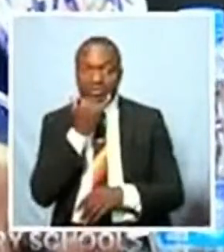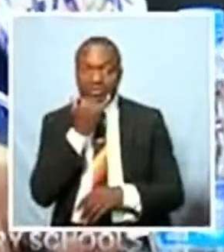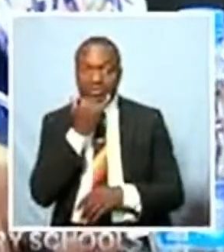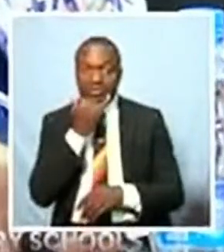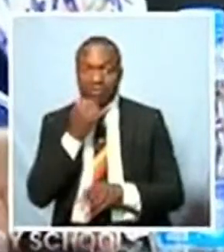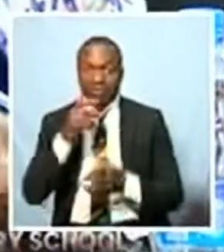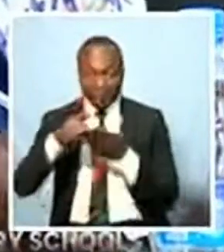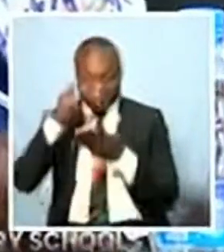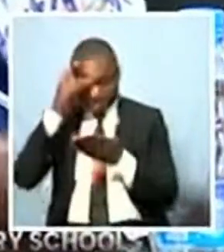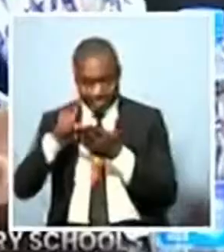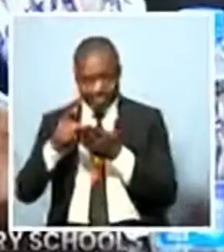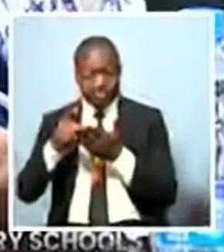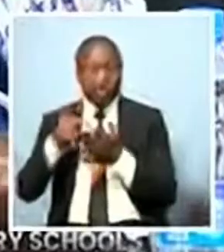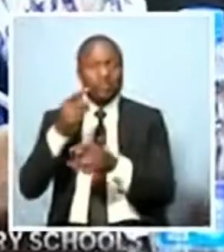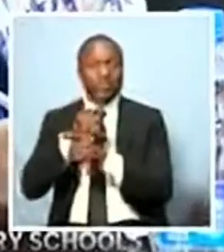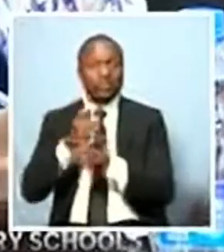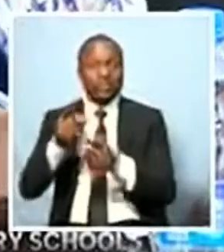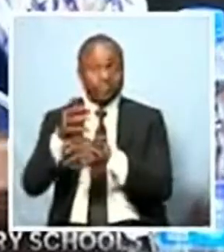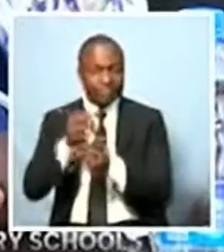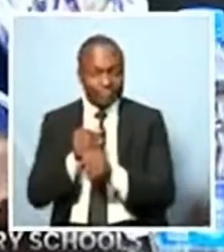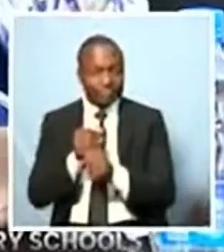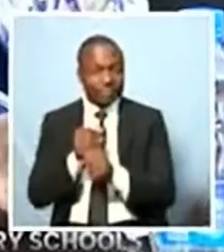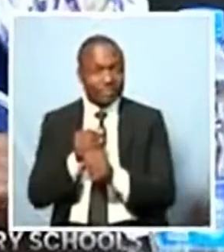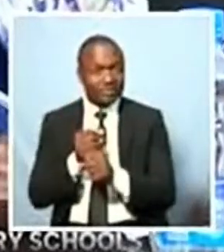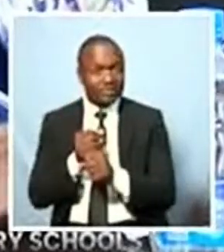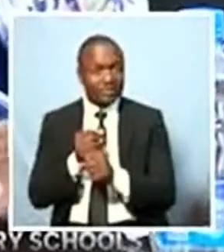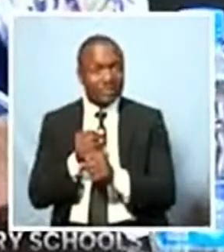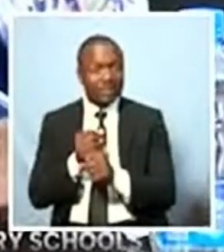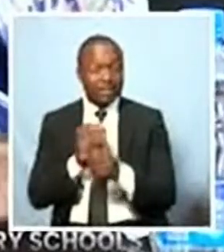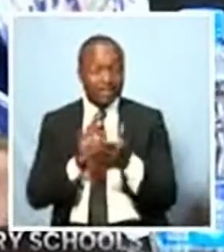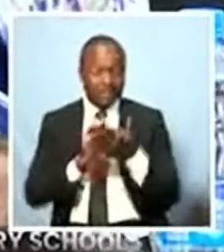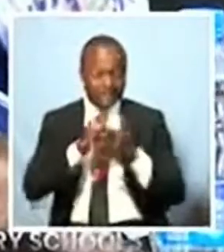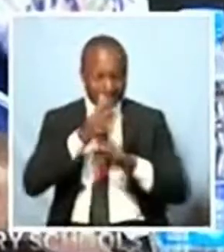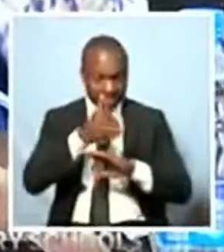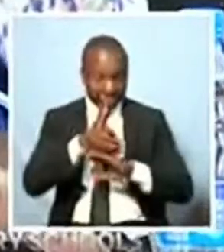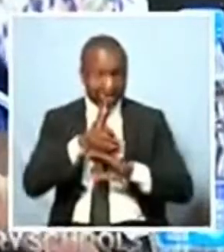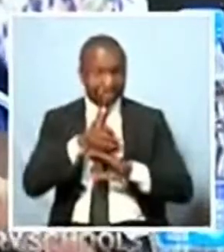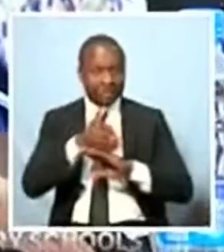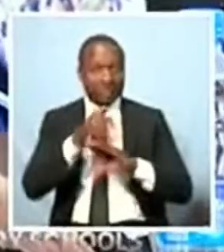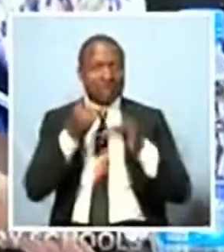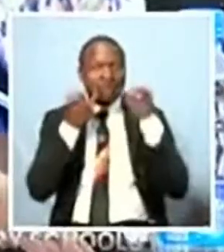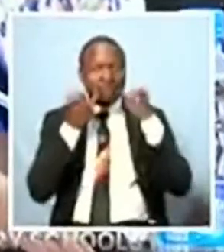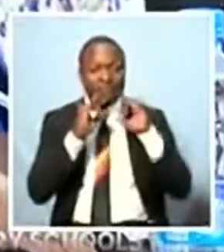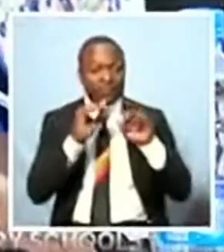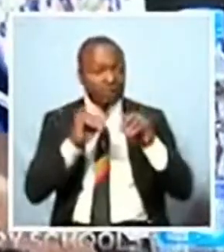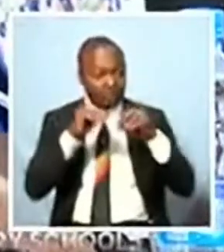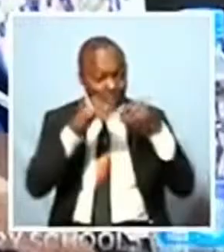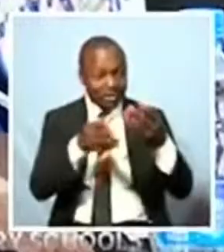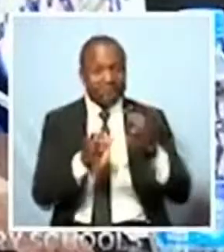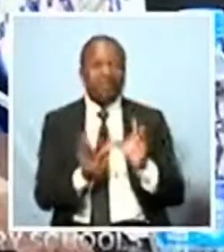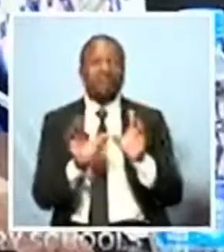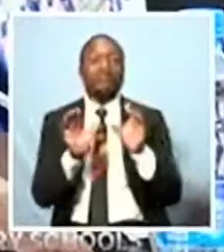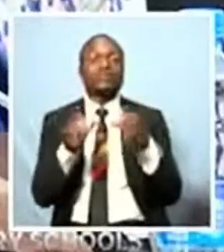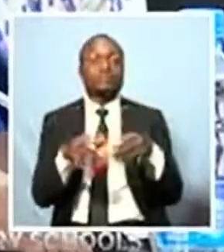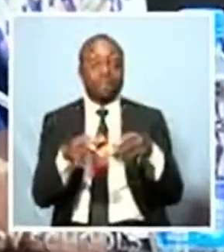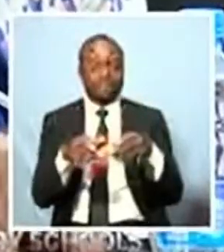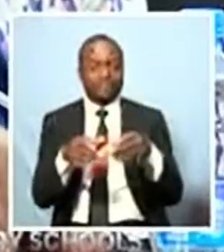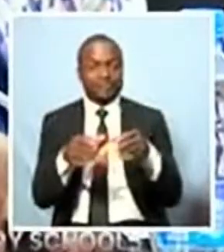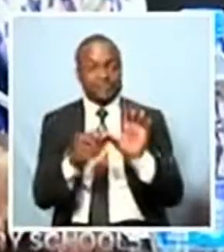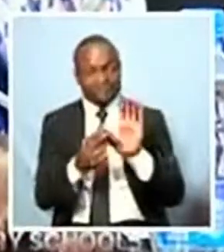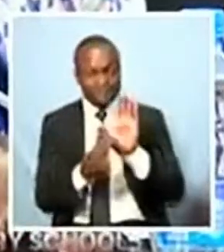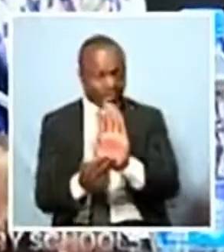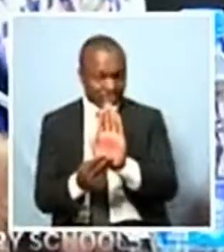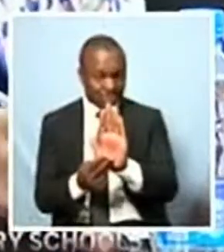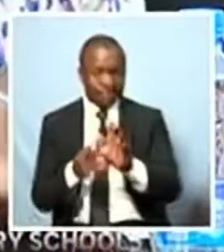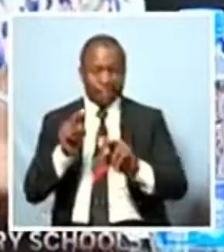end. We want to be real, so that at the end of the day, the information you give to this committee, as indicated